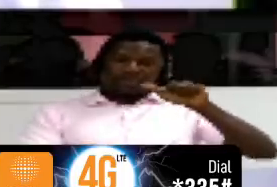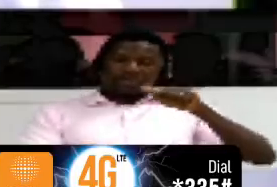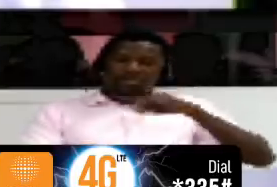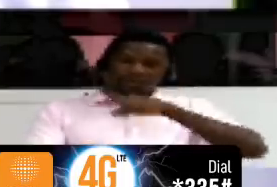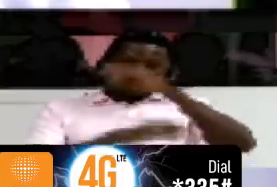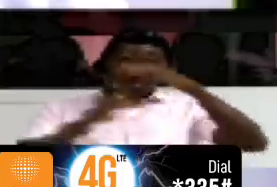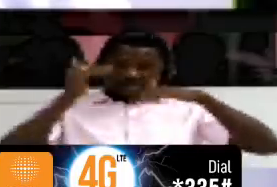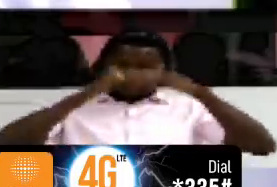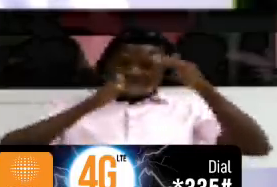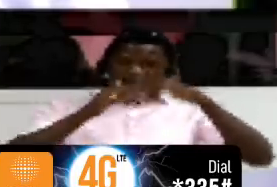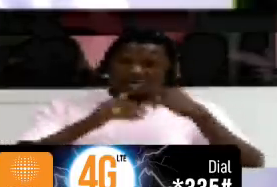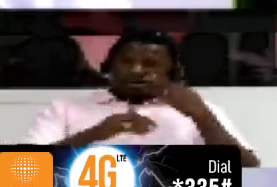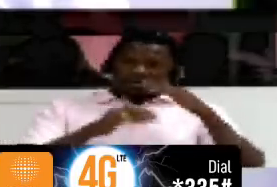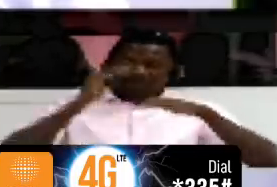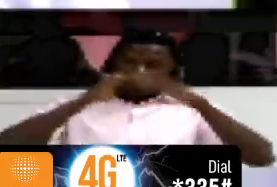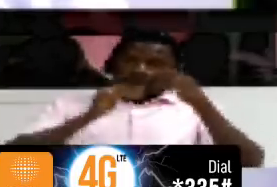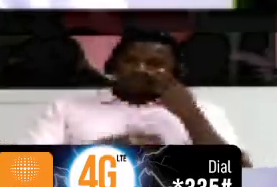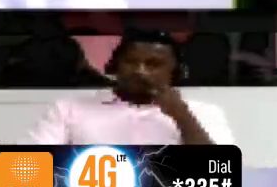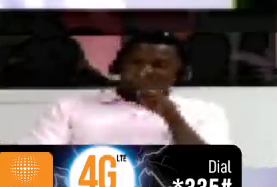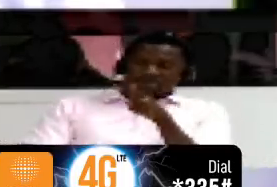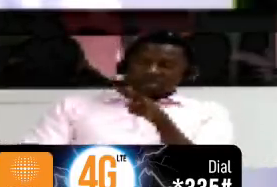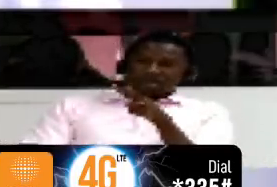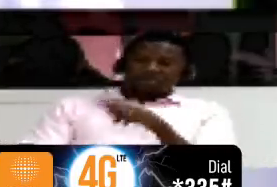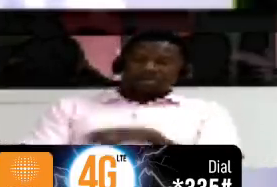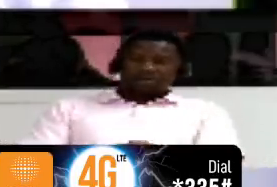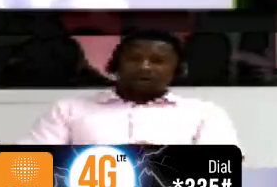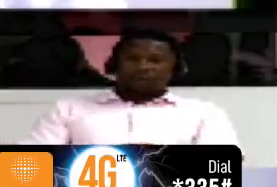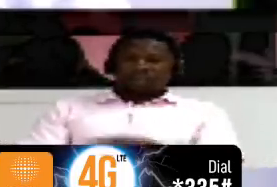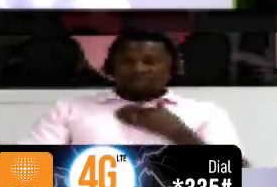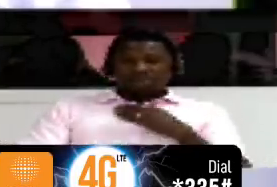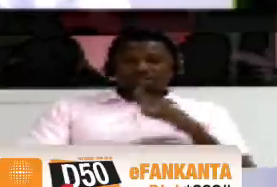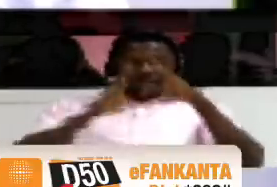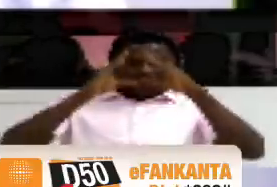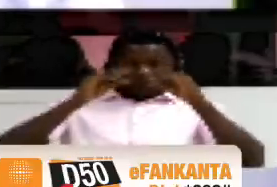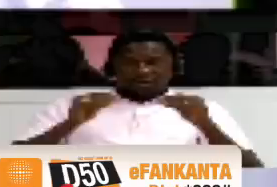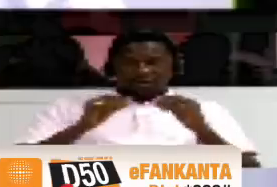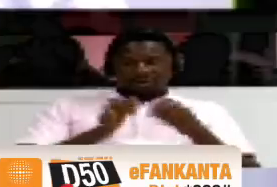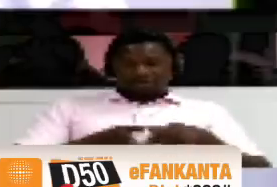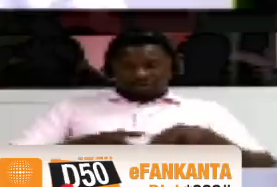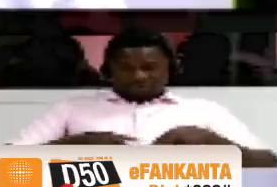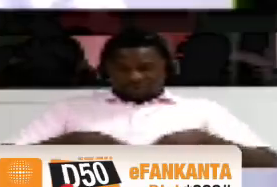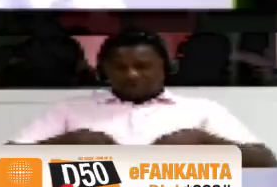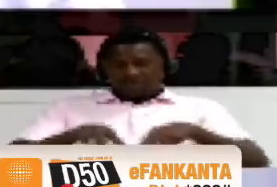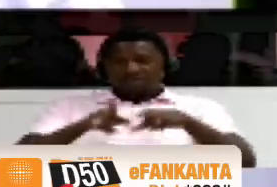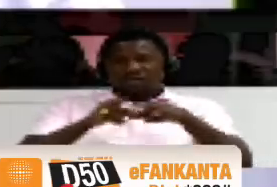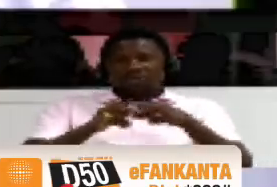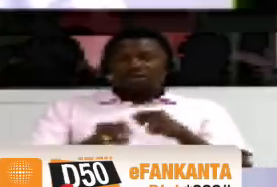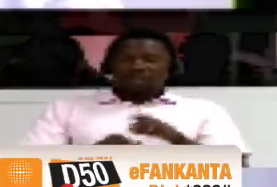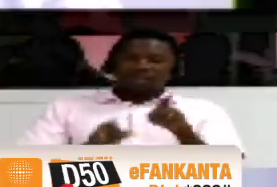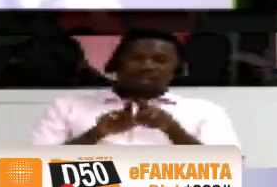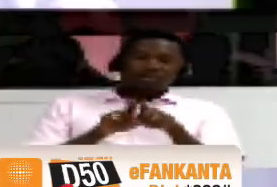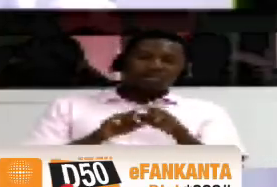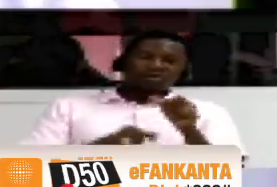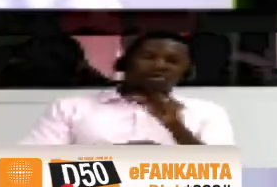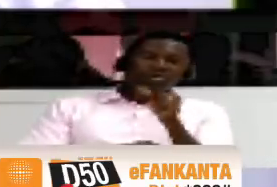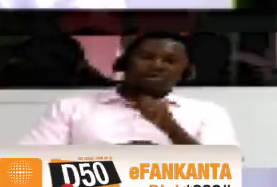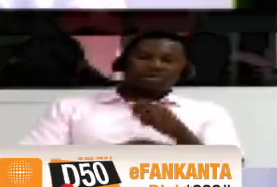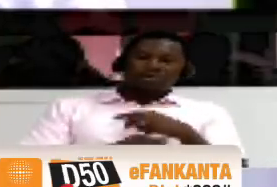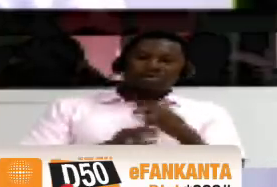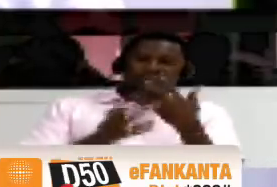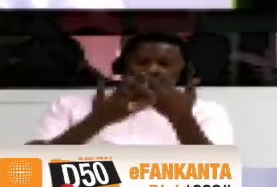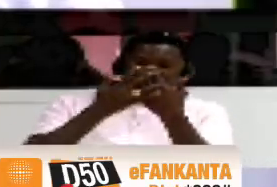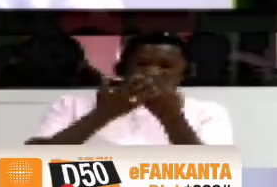the building you will see, there is a house or there is a corridor as well, just like the other one. There are two